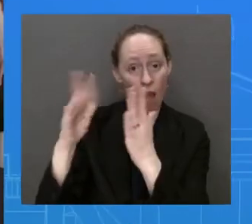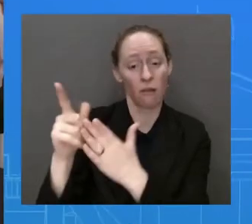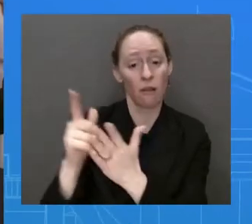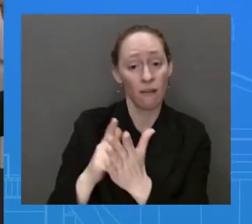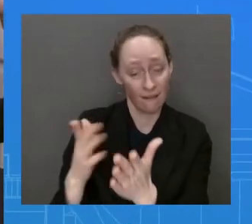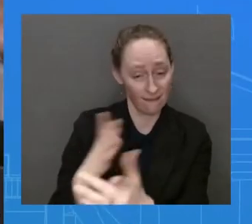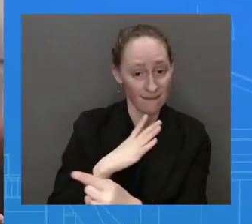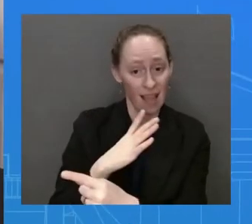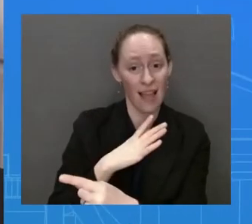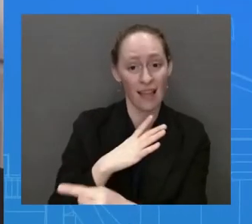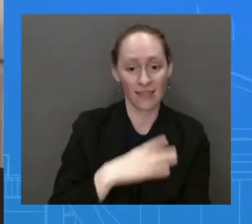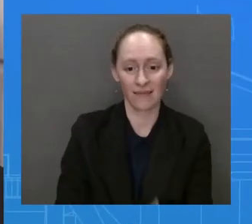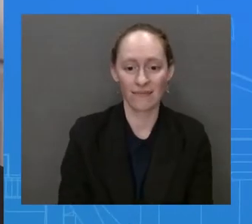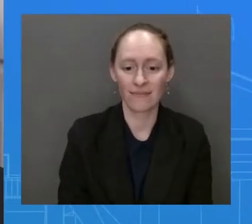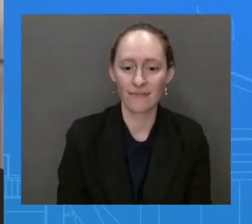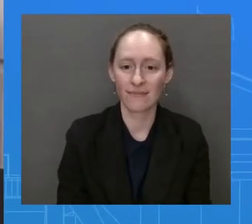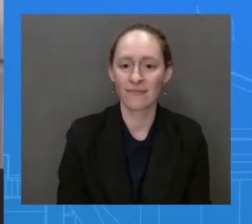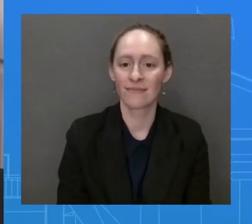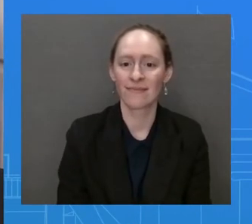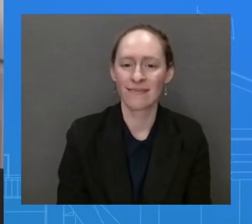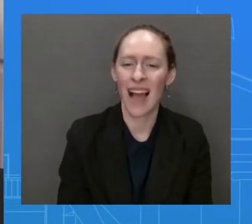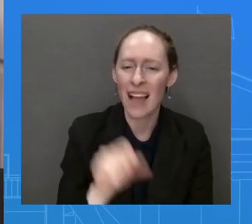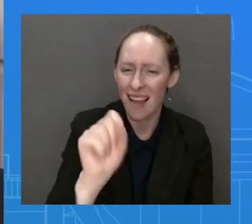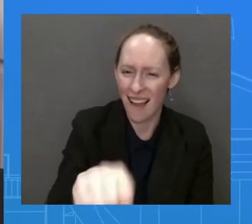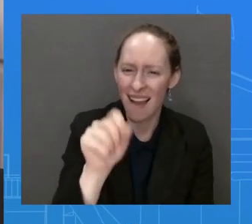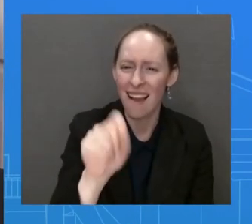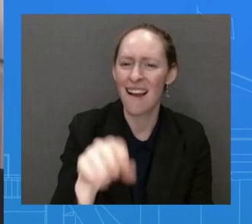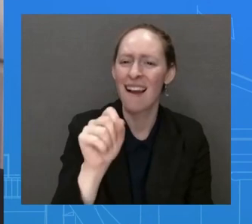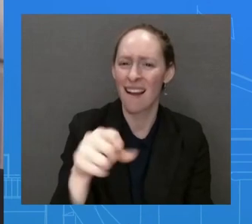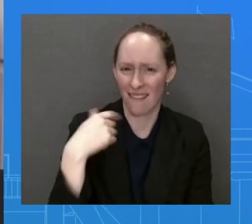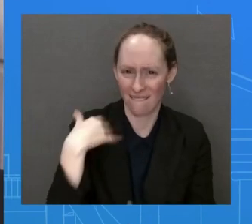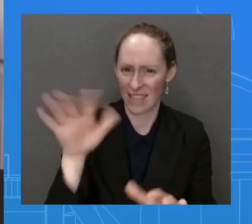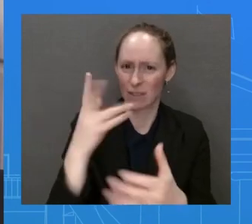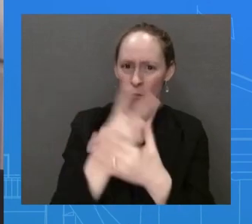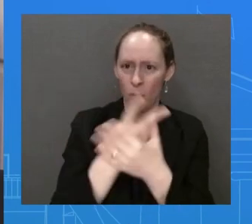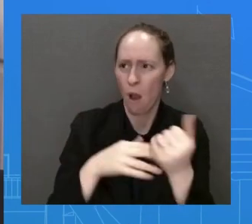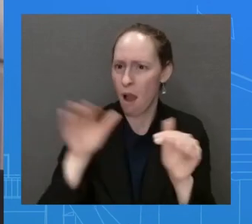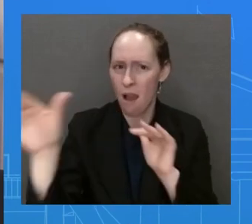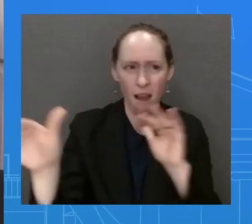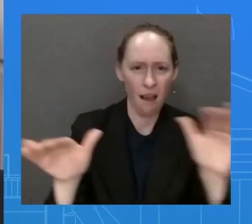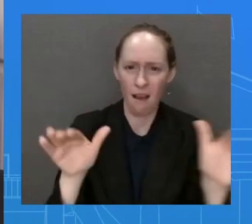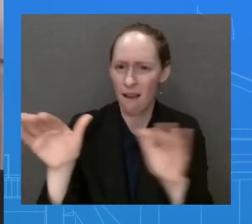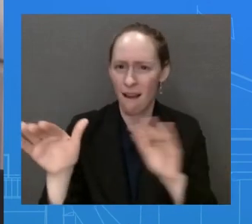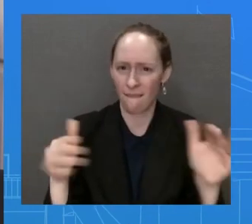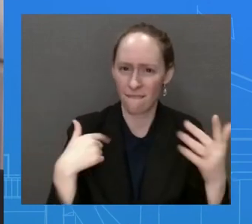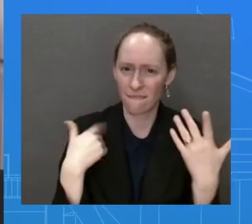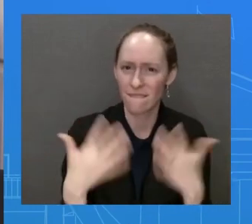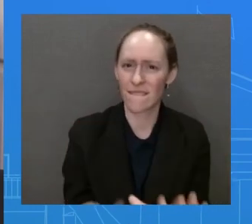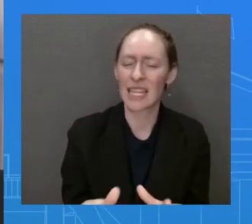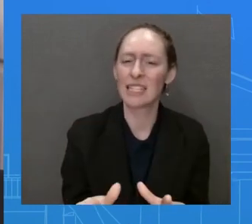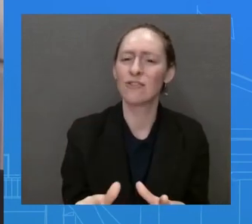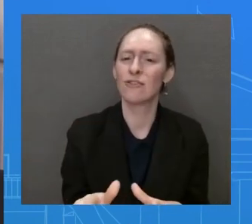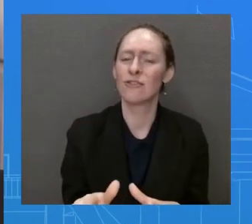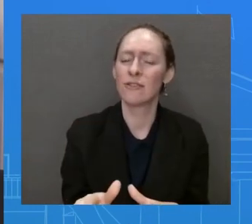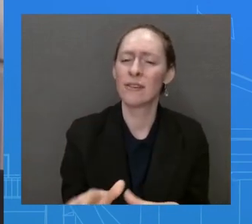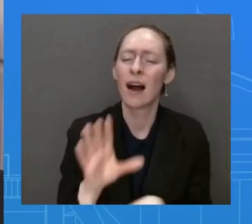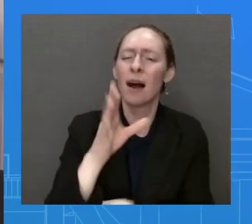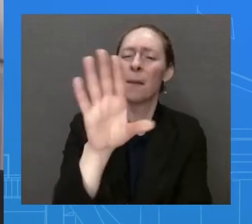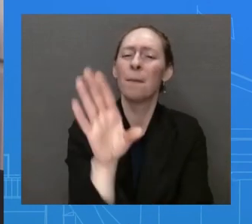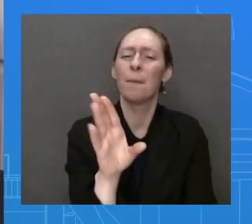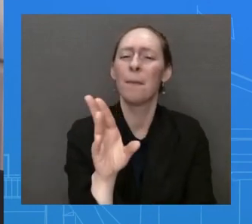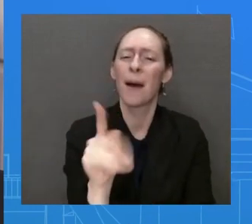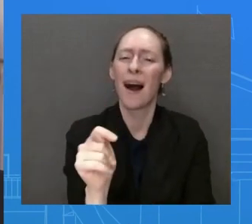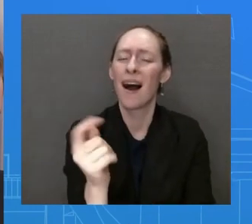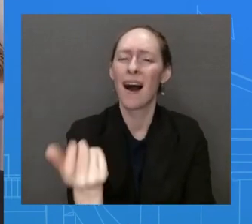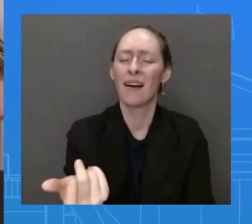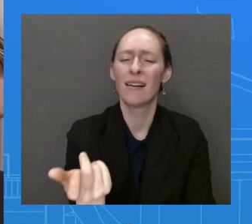have done both. But let me just ask you, because oftentimes in the careers of White House press secretaries, there comes a time where they are asked, you know, what they knew